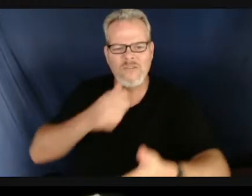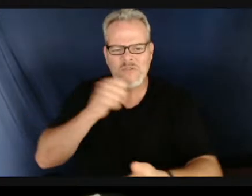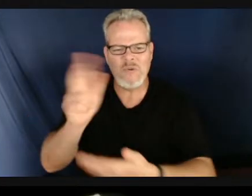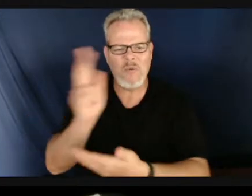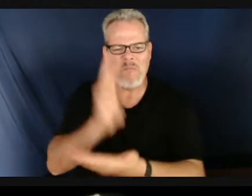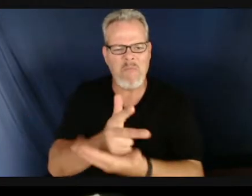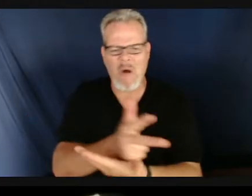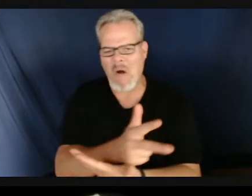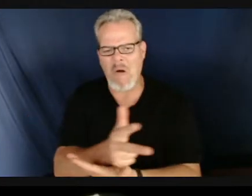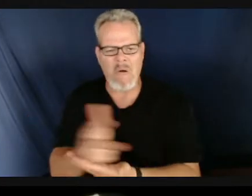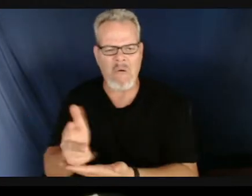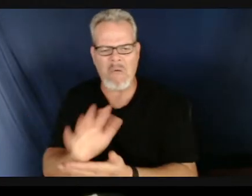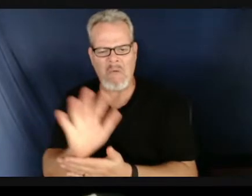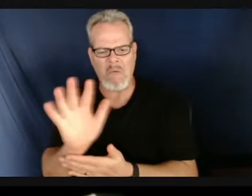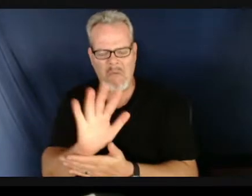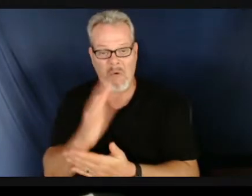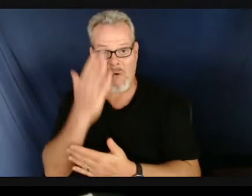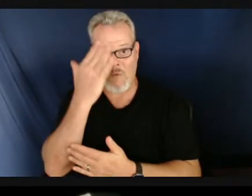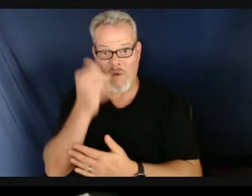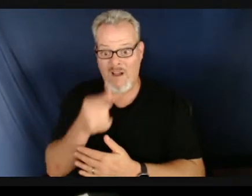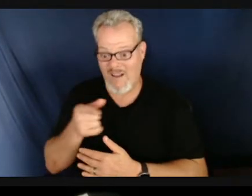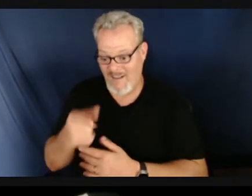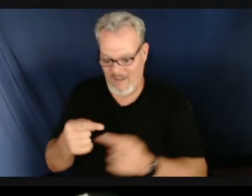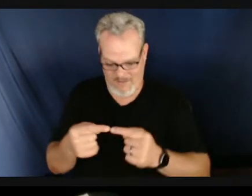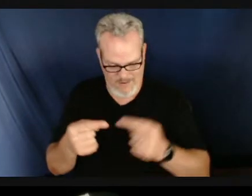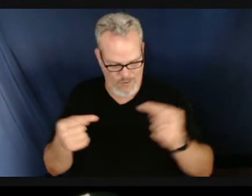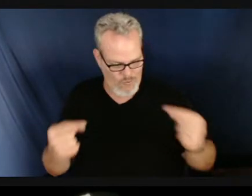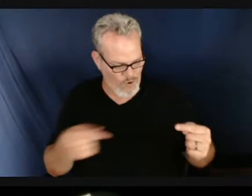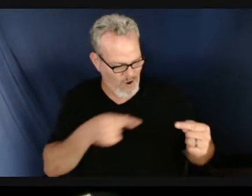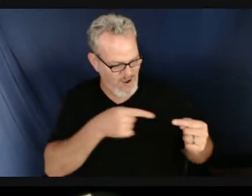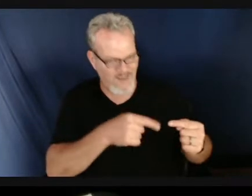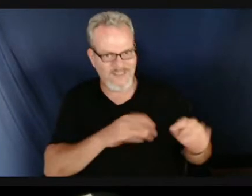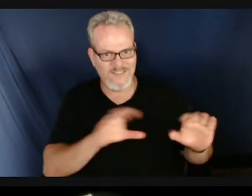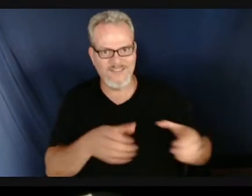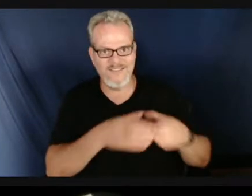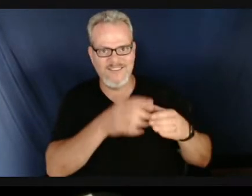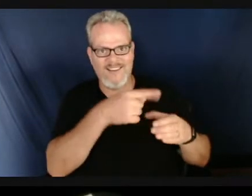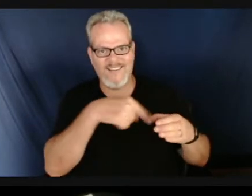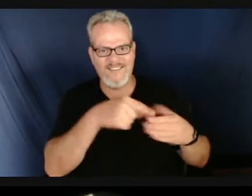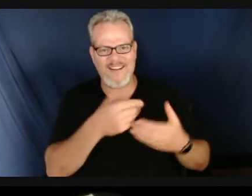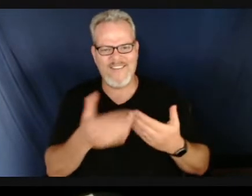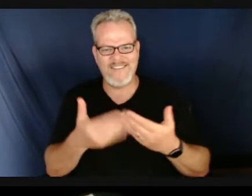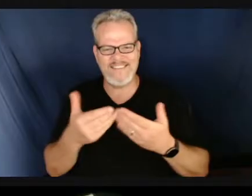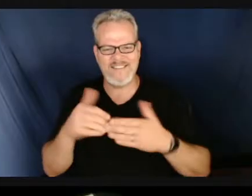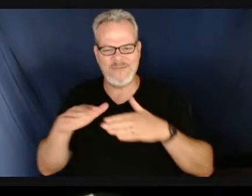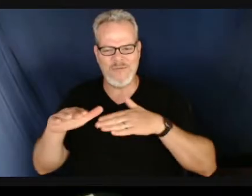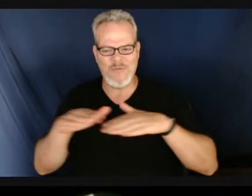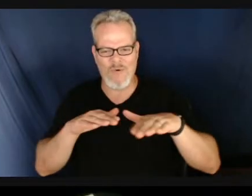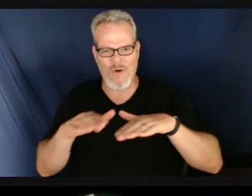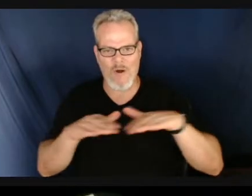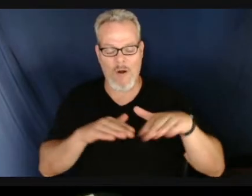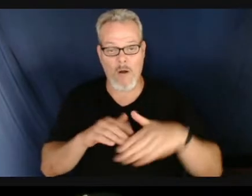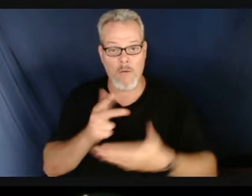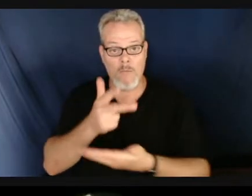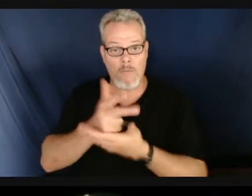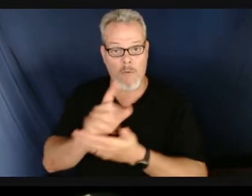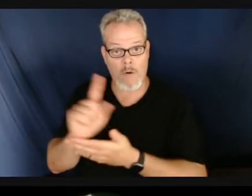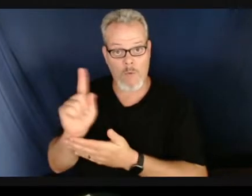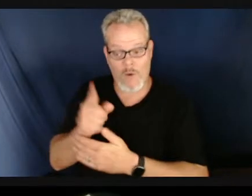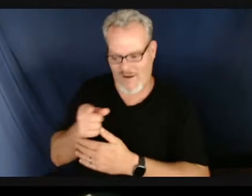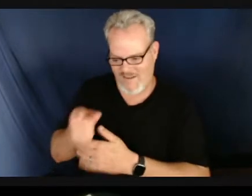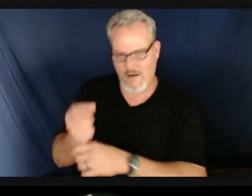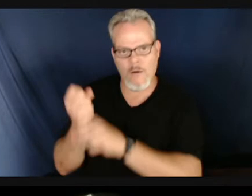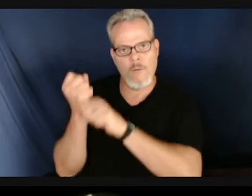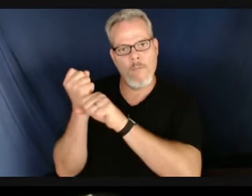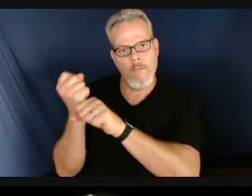right across from the caldera and it's an easy walk. But I'm going to show you where they would like you to park. Right there in the ball field, which is